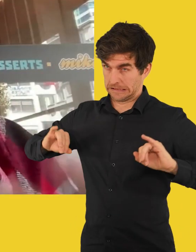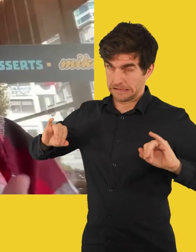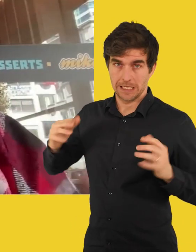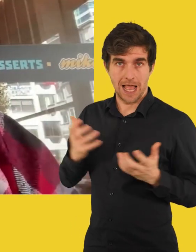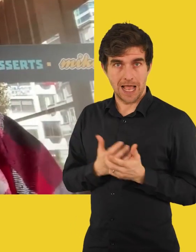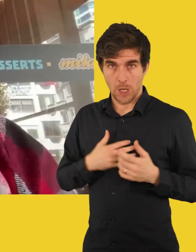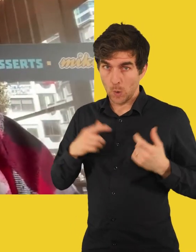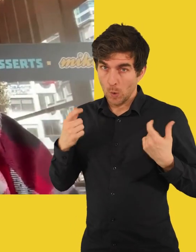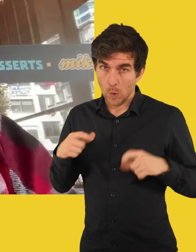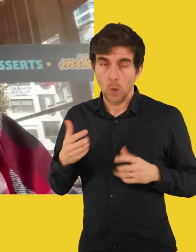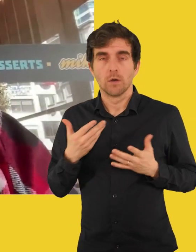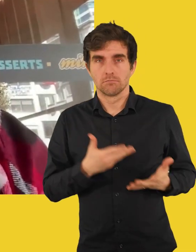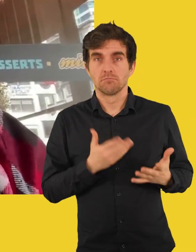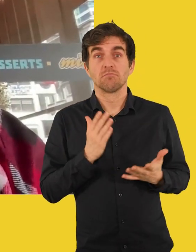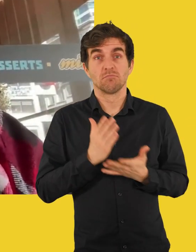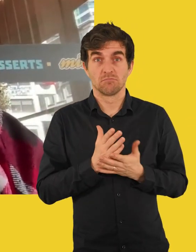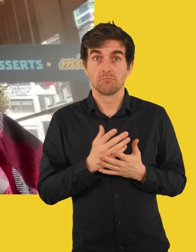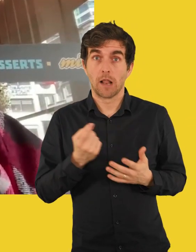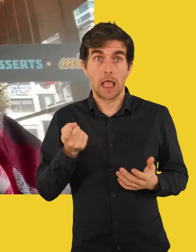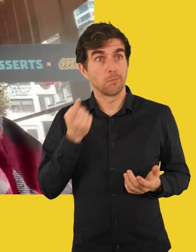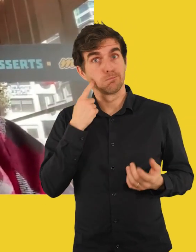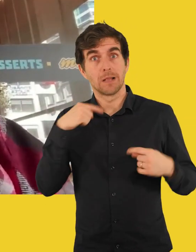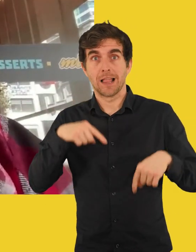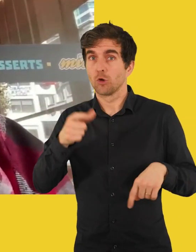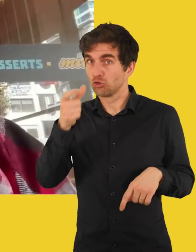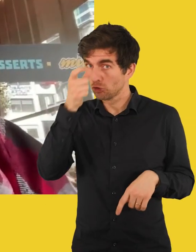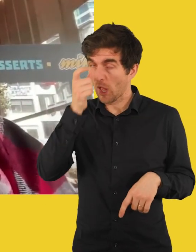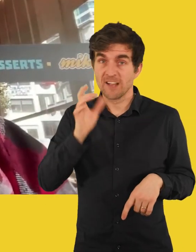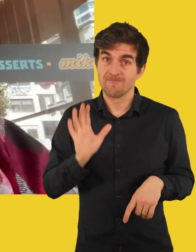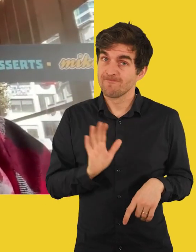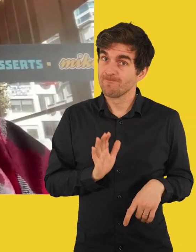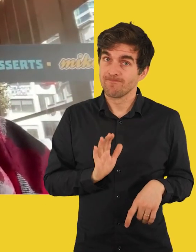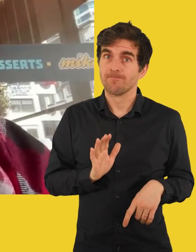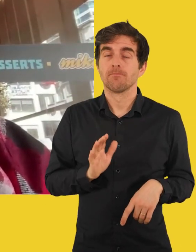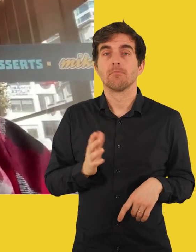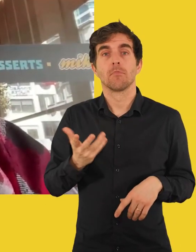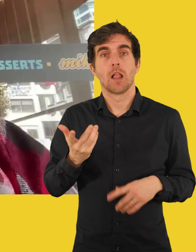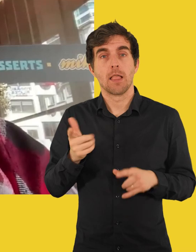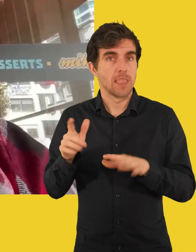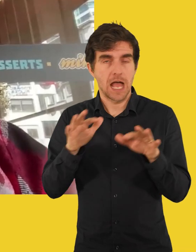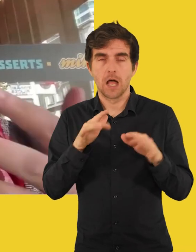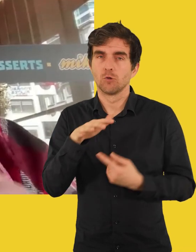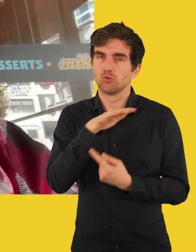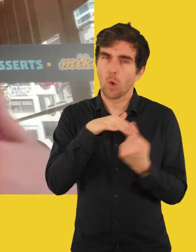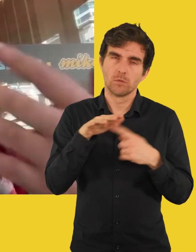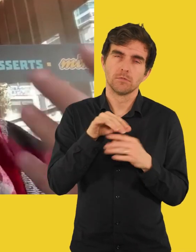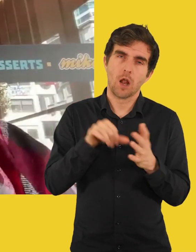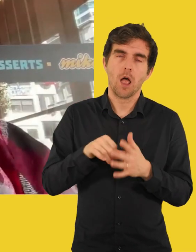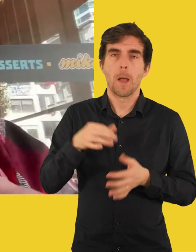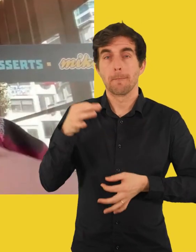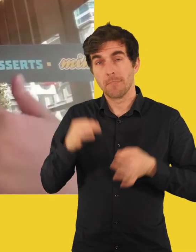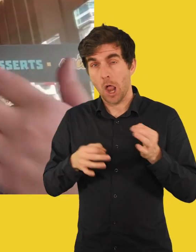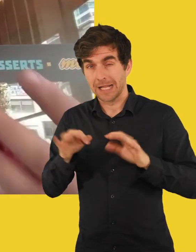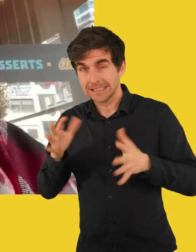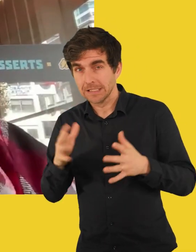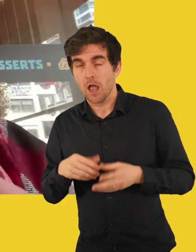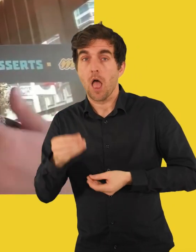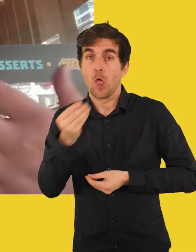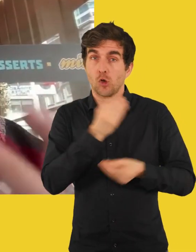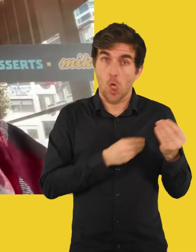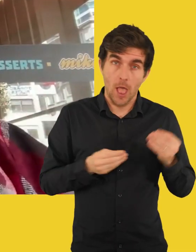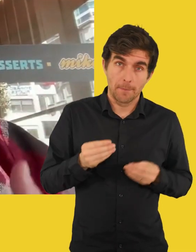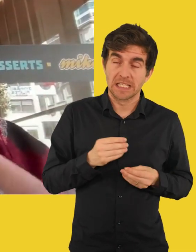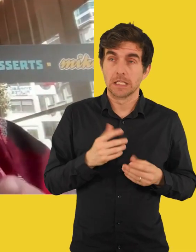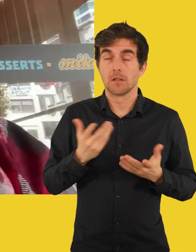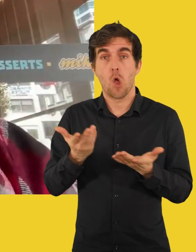through significant crises. And especially life is not easy in Turkey these days. Either we are facing social,